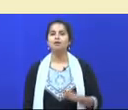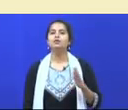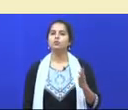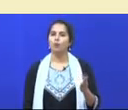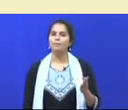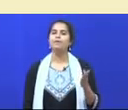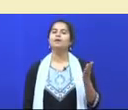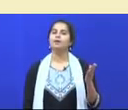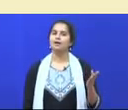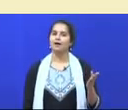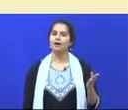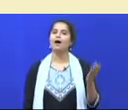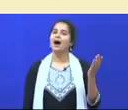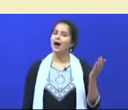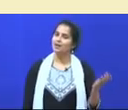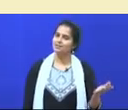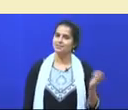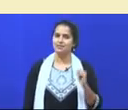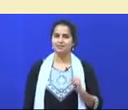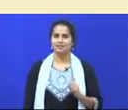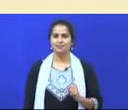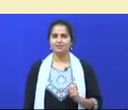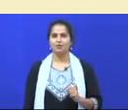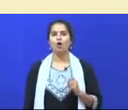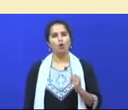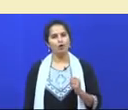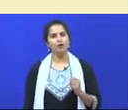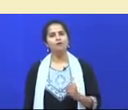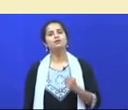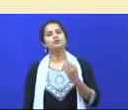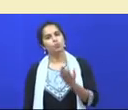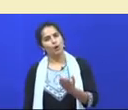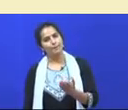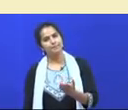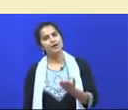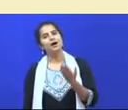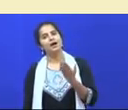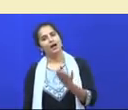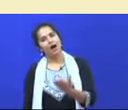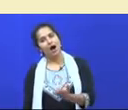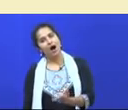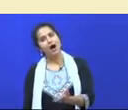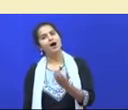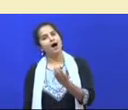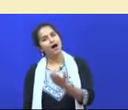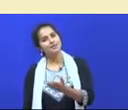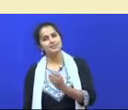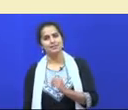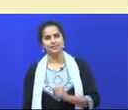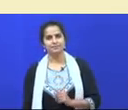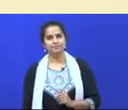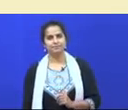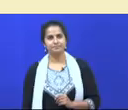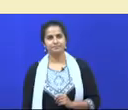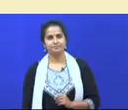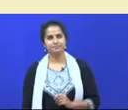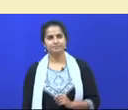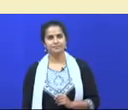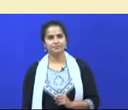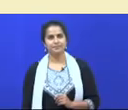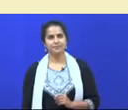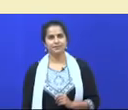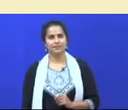be Tvam kaha Asi or Tvam ka Asi.